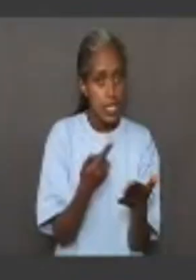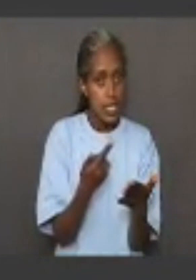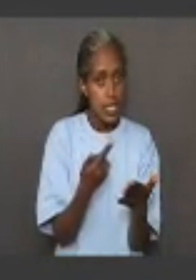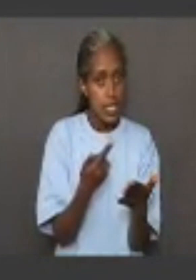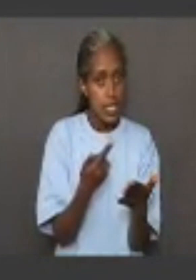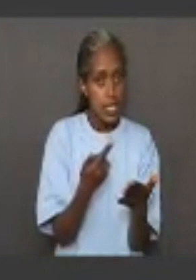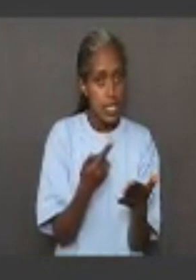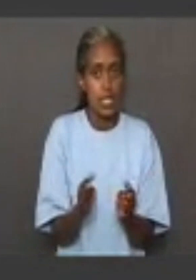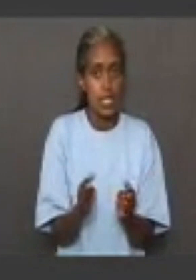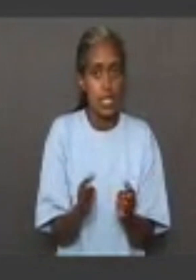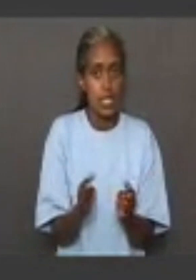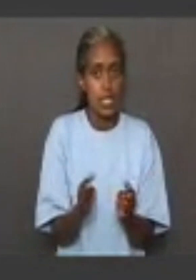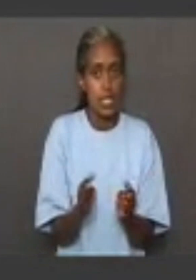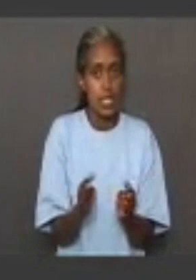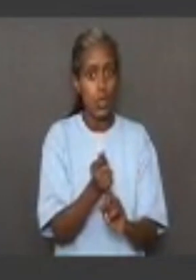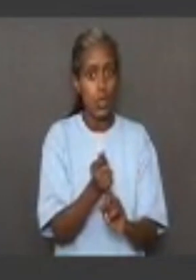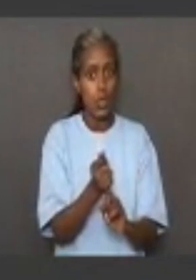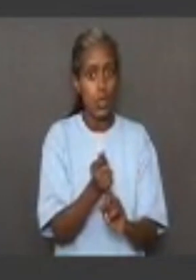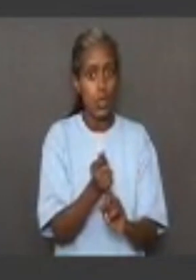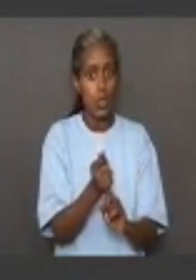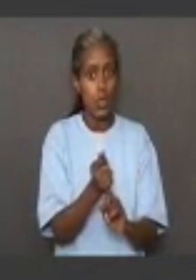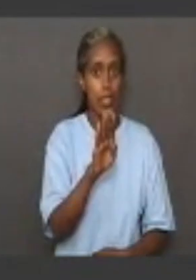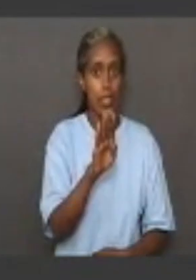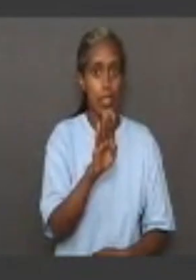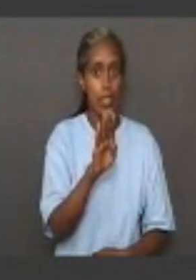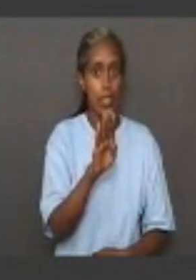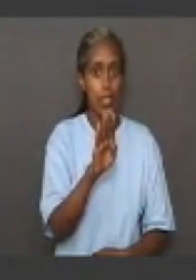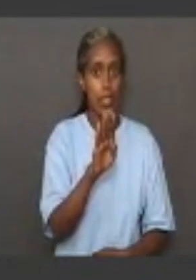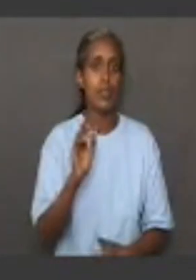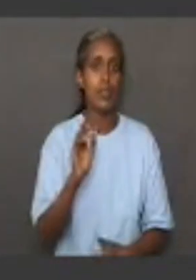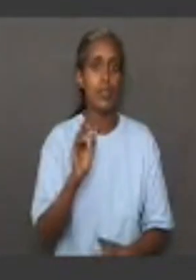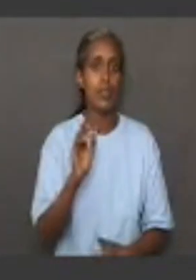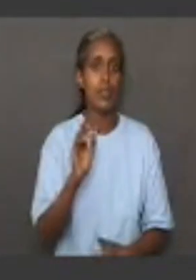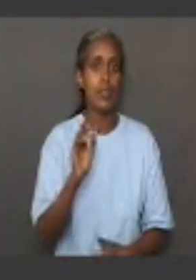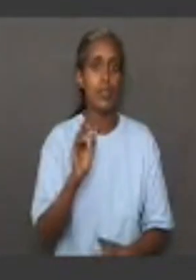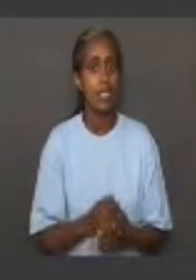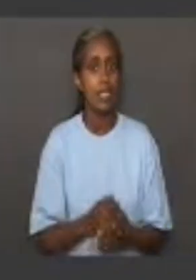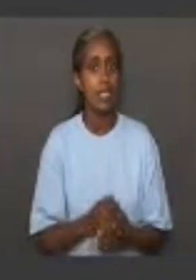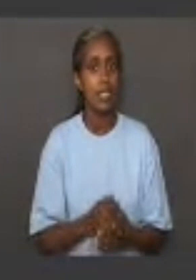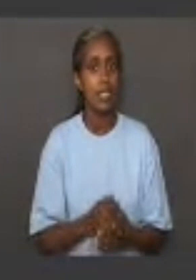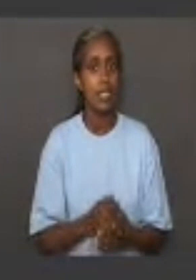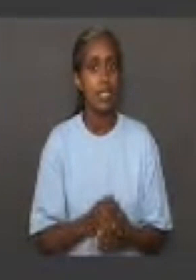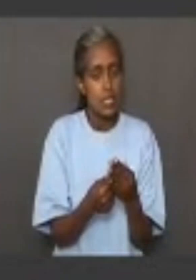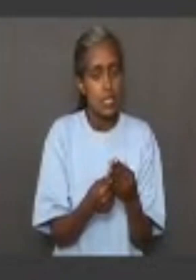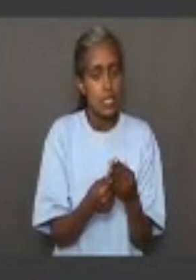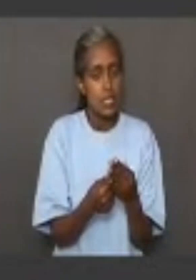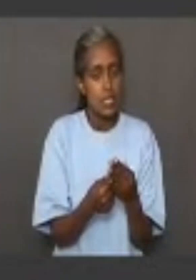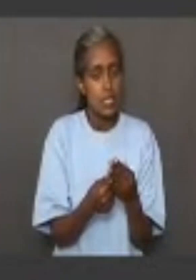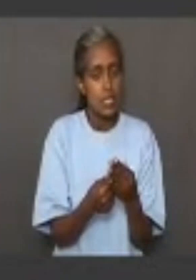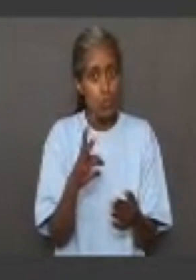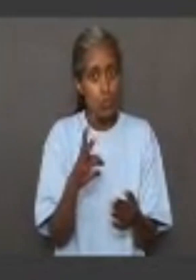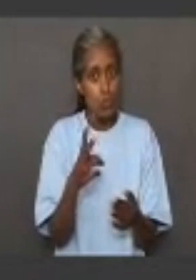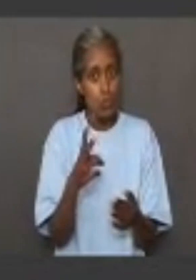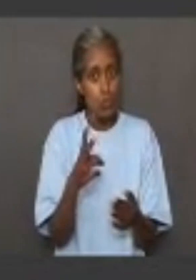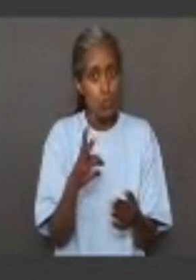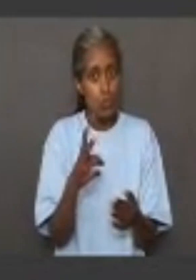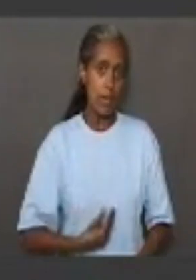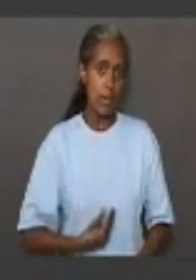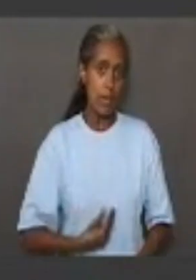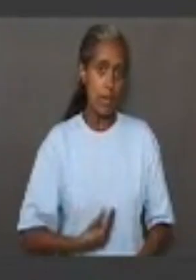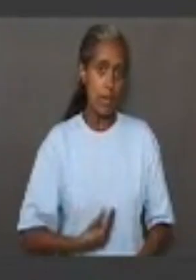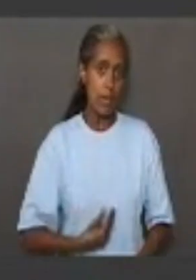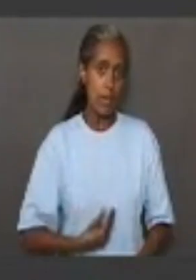This is the set containing B, D, since those are the only two